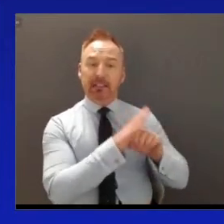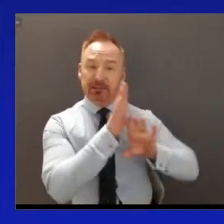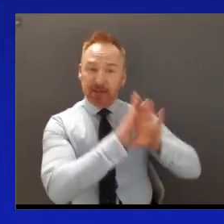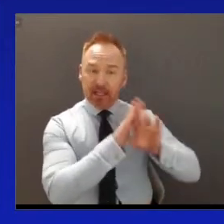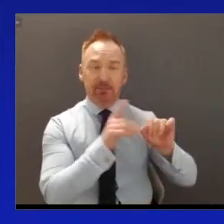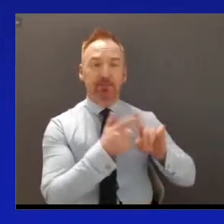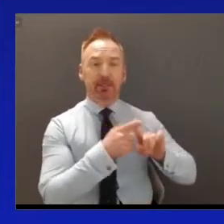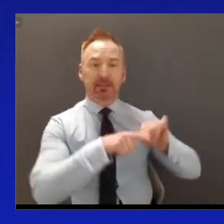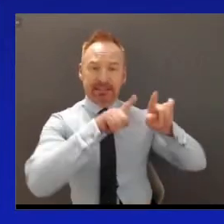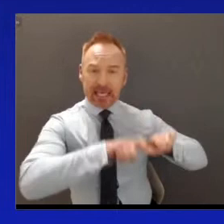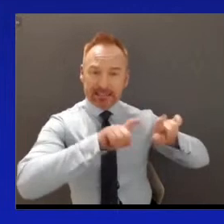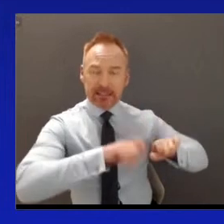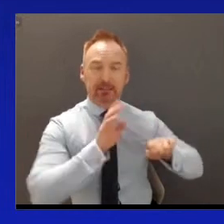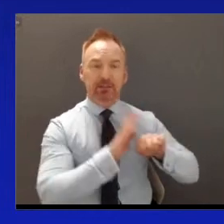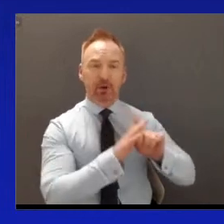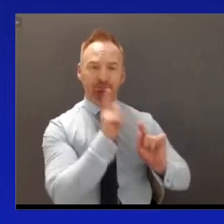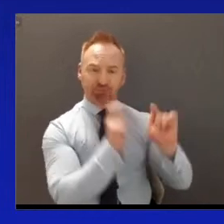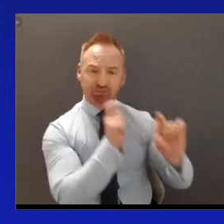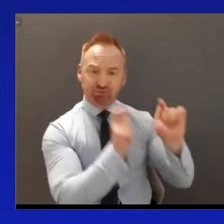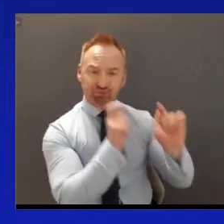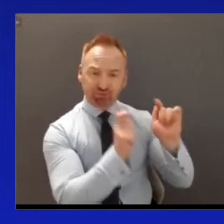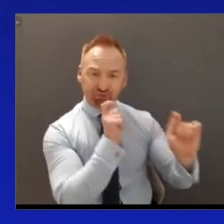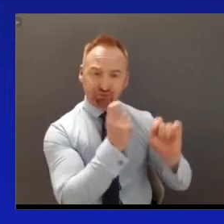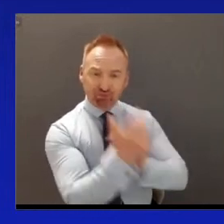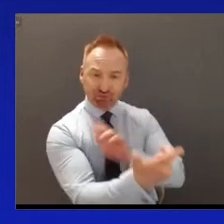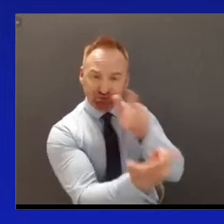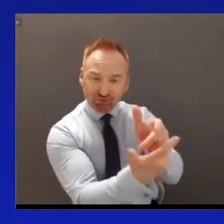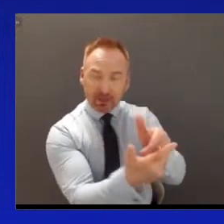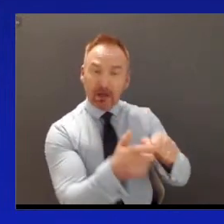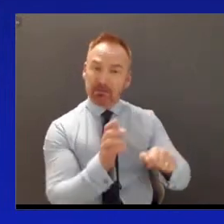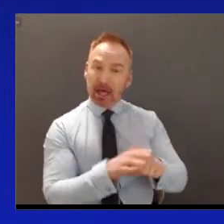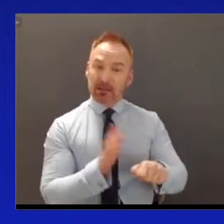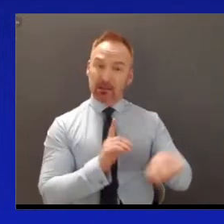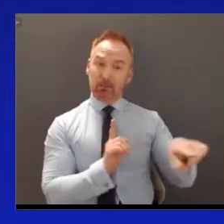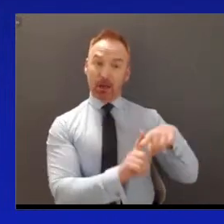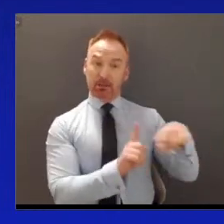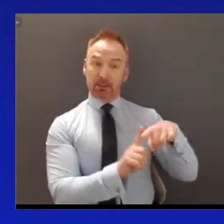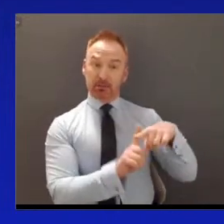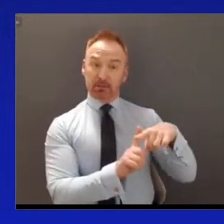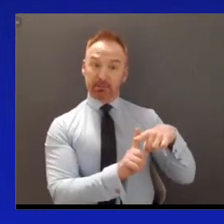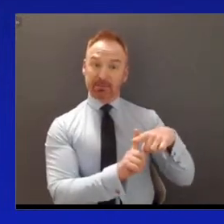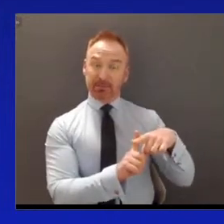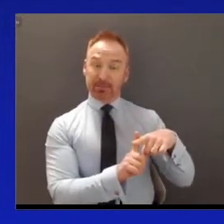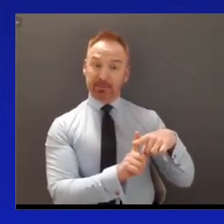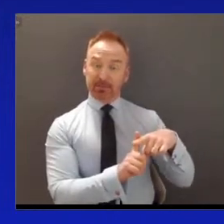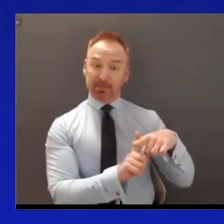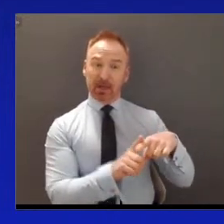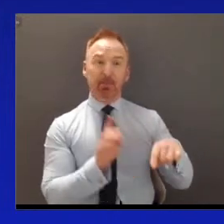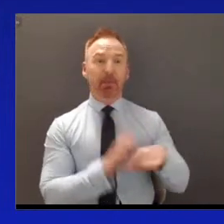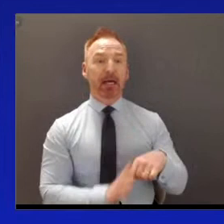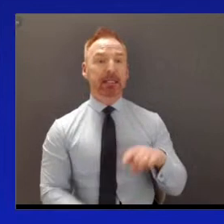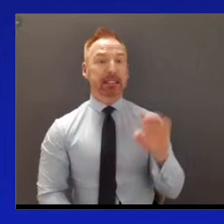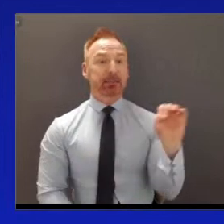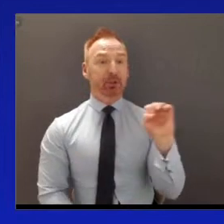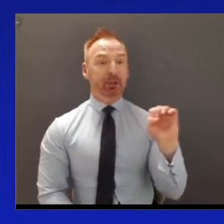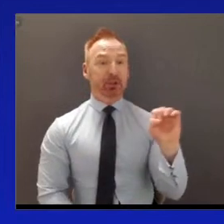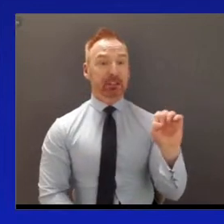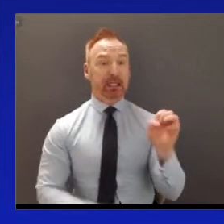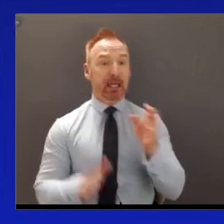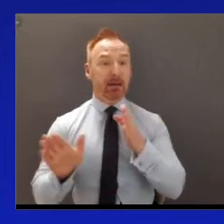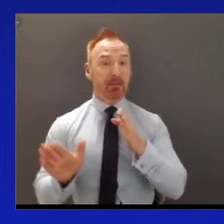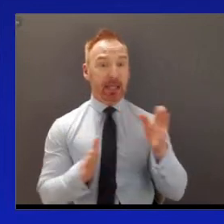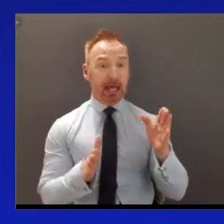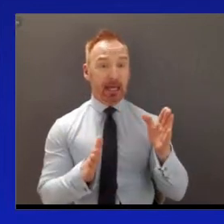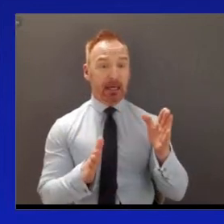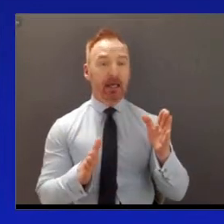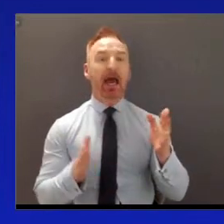So those are encouraging signs, and we'll see. But again, as I mentioned, in emergency planning, we always have to have a plan B. So we have a plan B locally